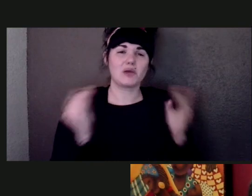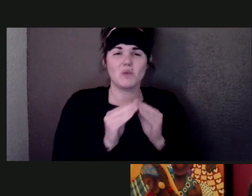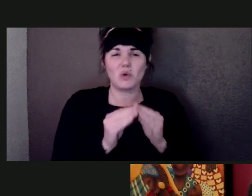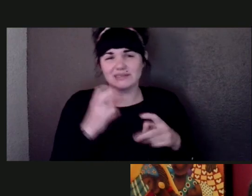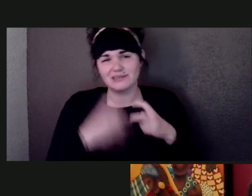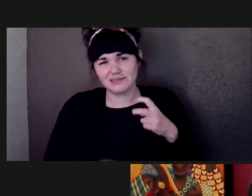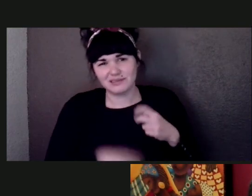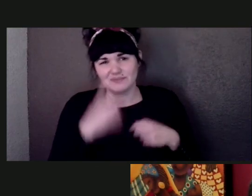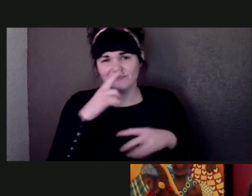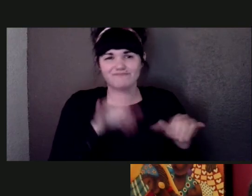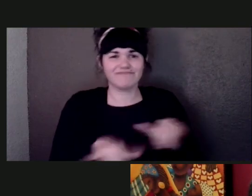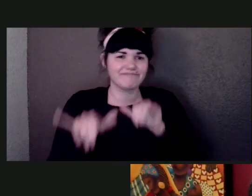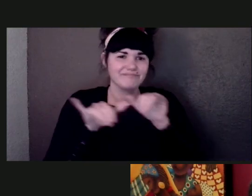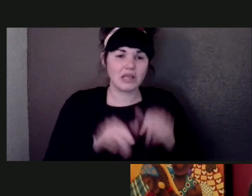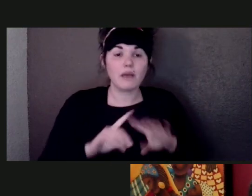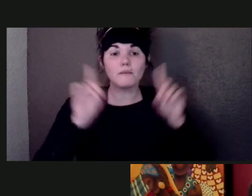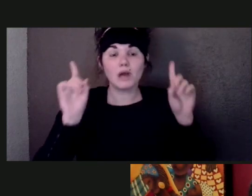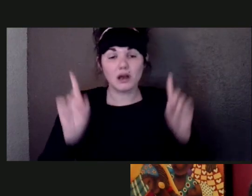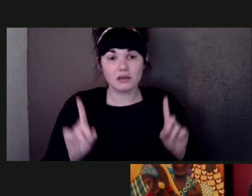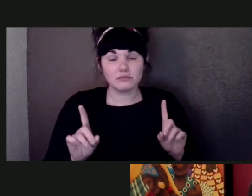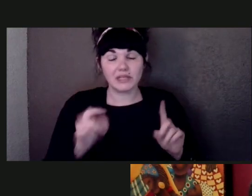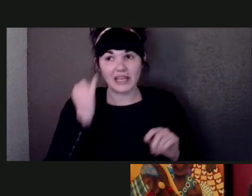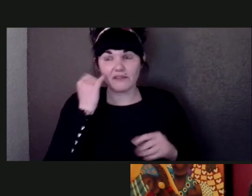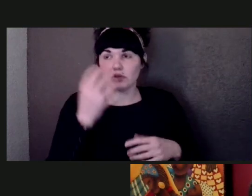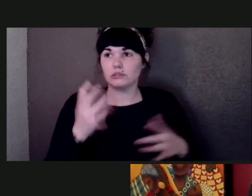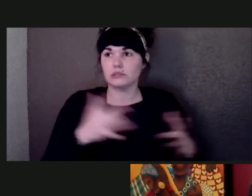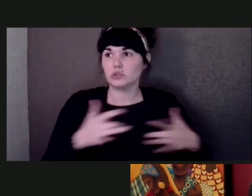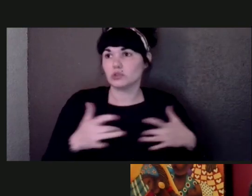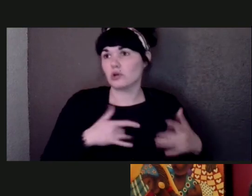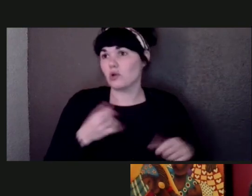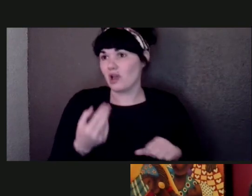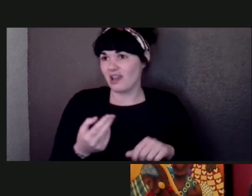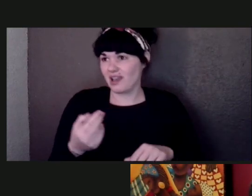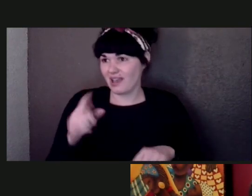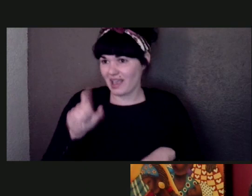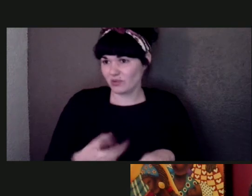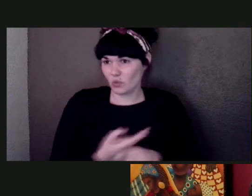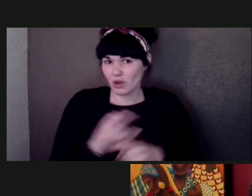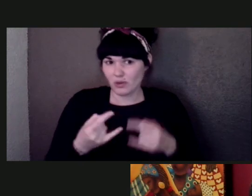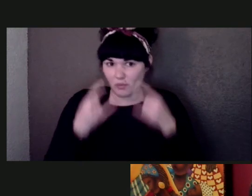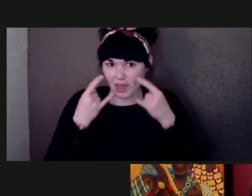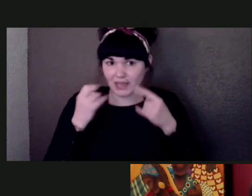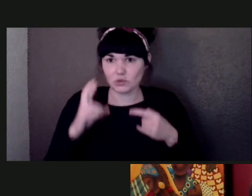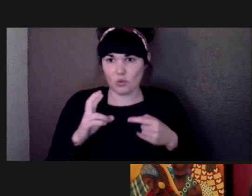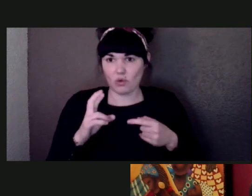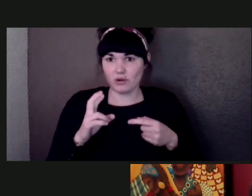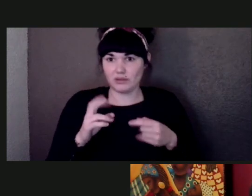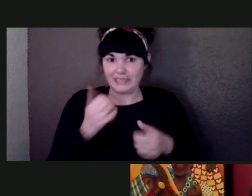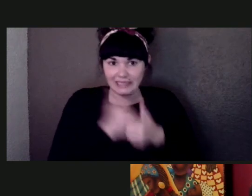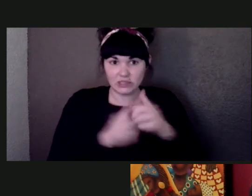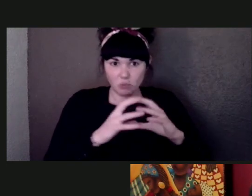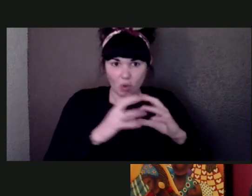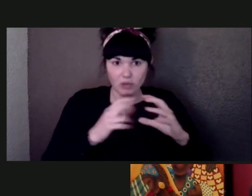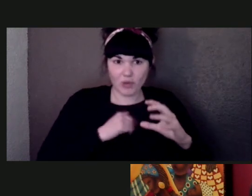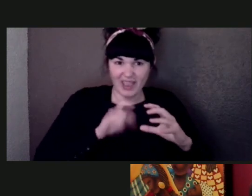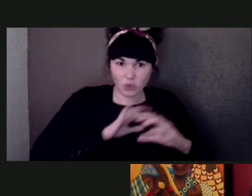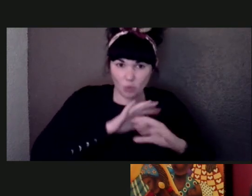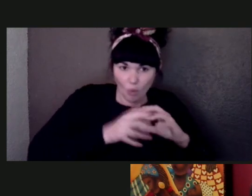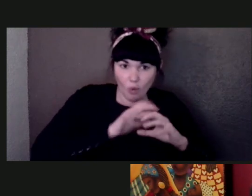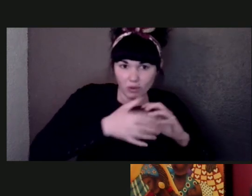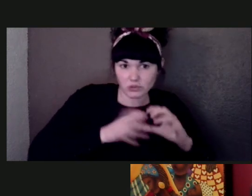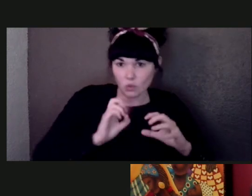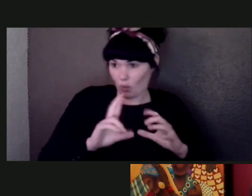mask while playing or do I, after each inning, you know, white balls off, or do I keep my balls as the ones that I use, or, um, do